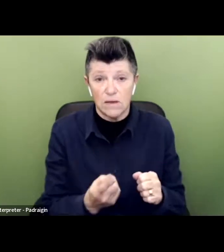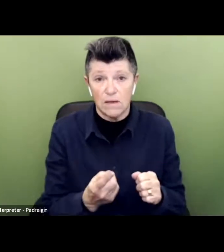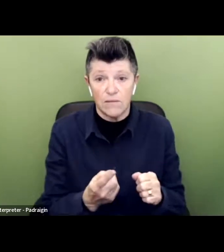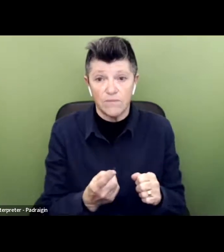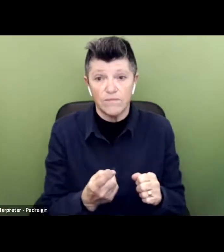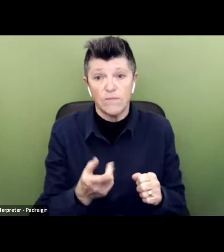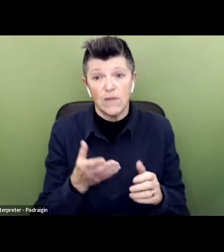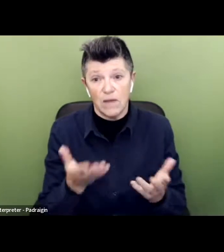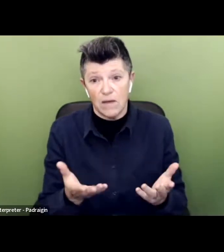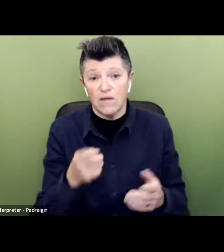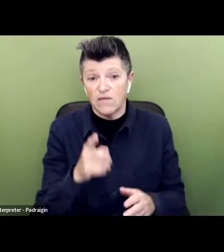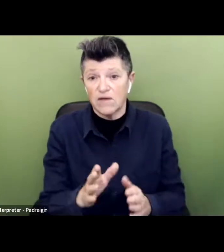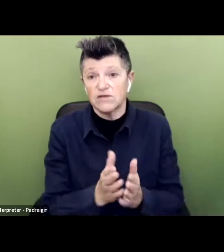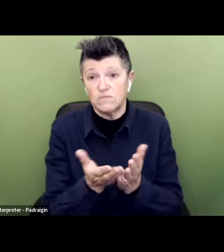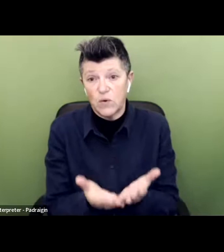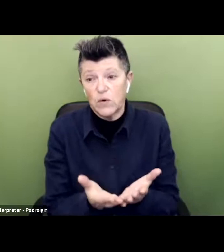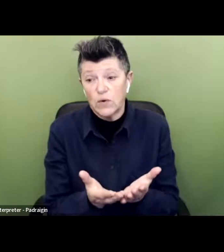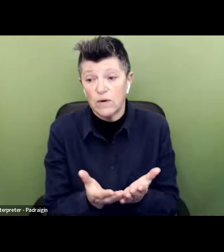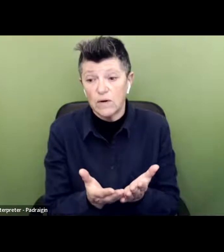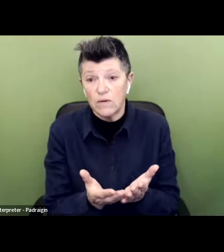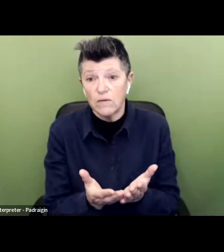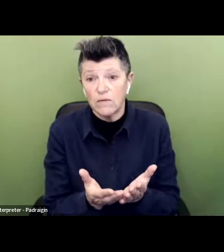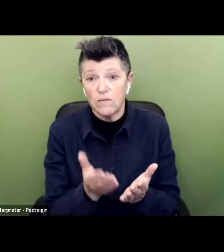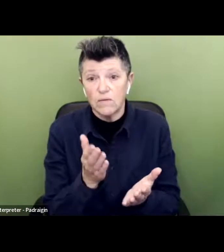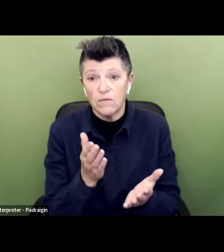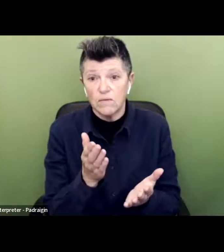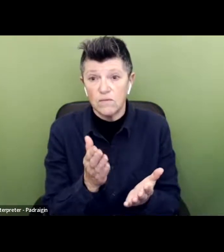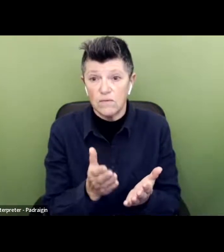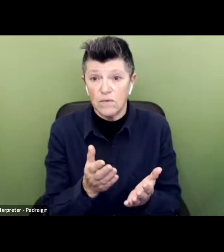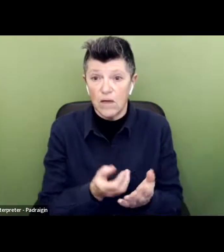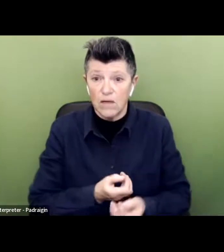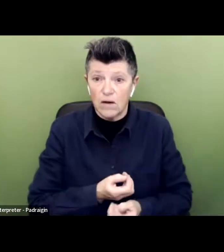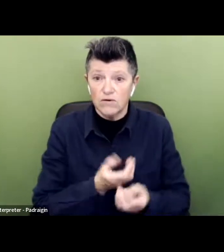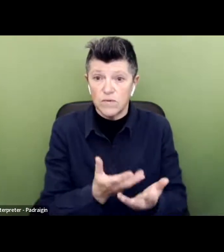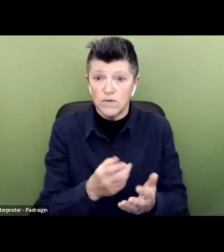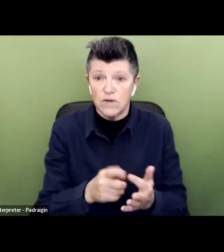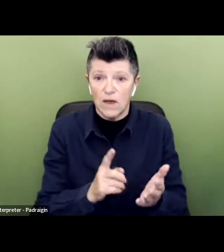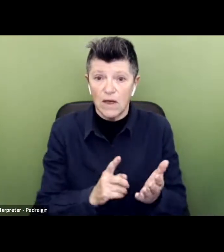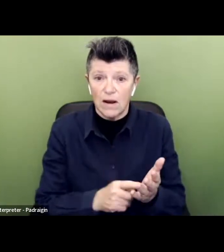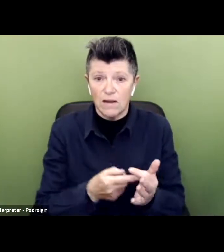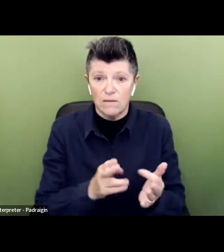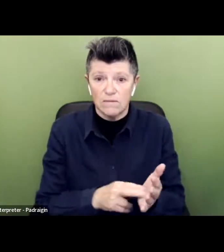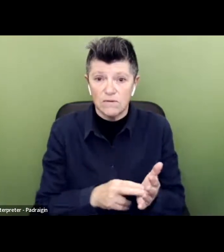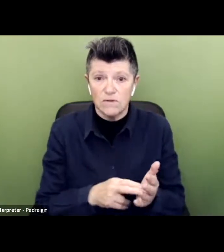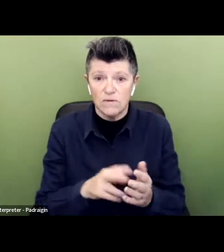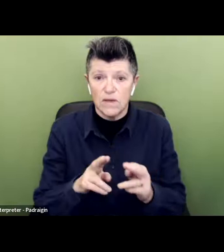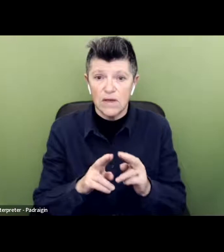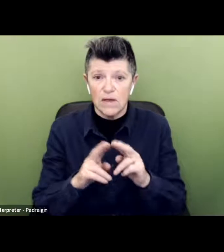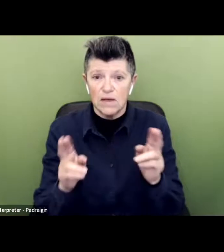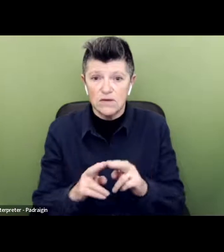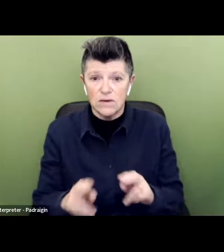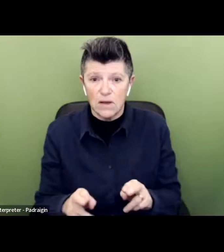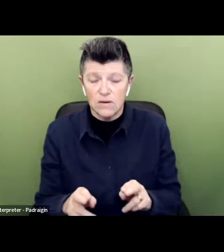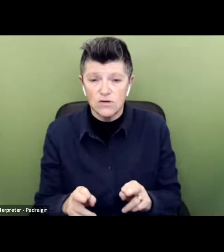recognising this book as coming out of the contribution which Ellen's made to the International Inequalities Institute. And just for those of you not familiar with